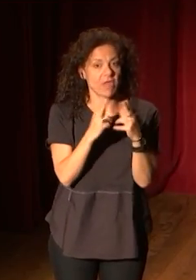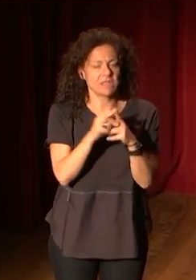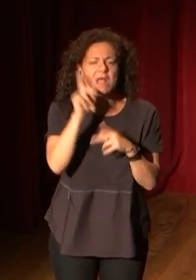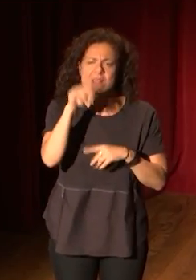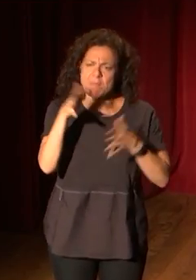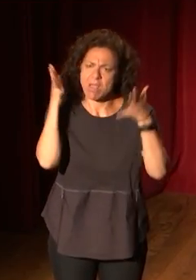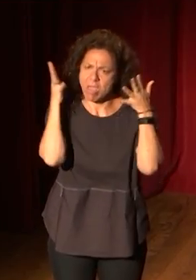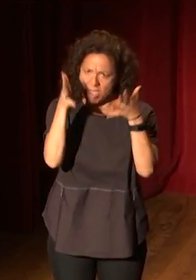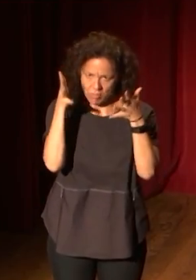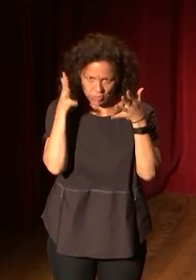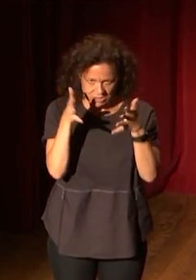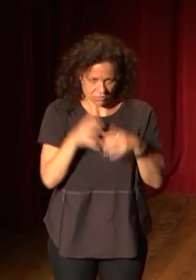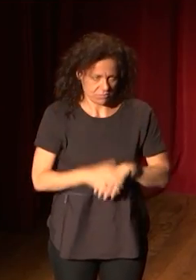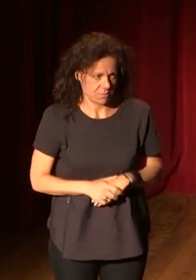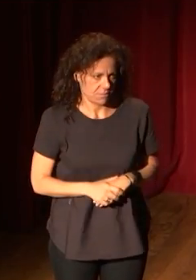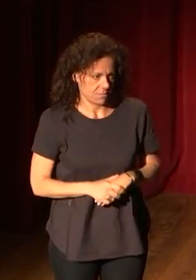recommend it I recommend